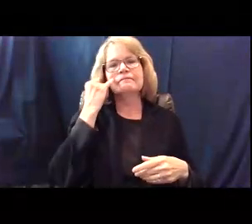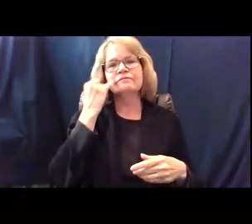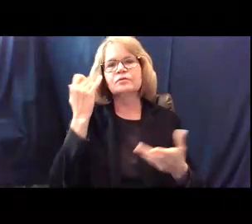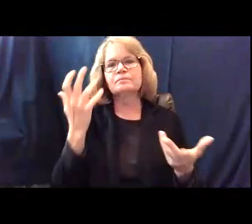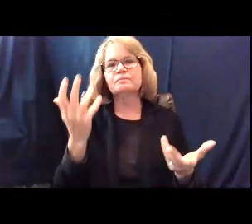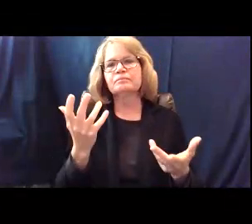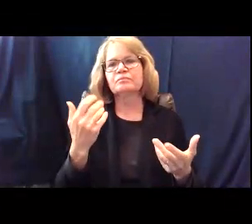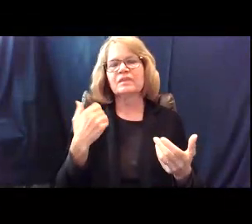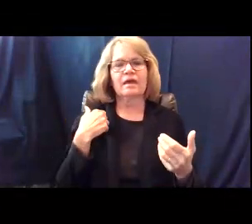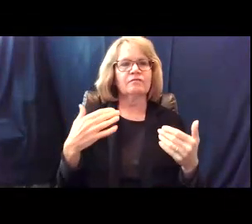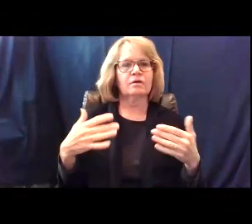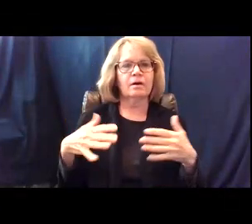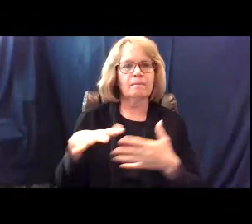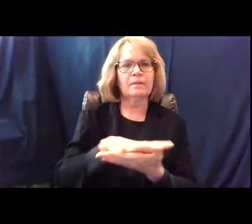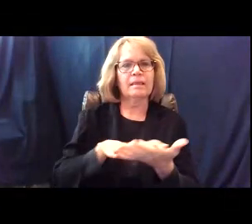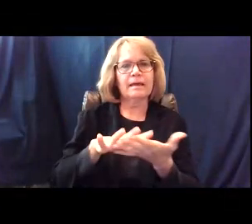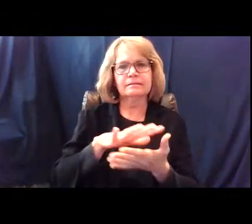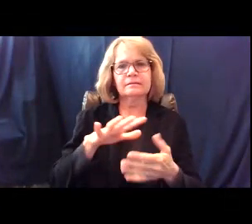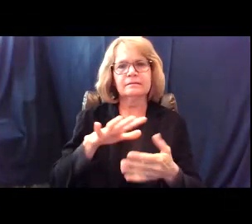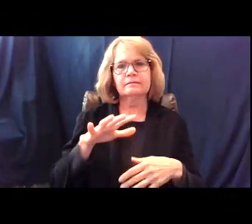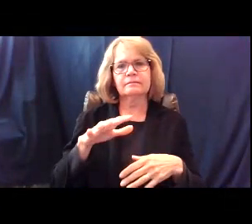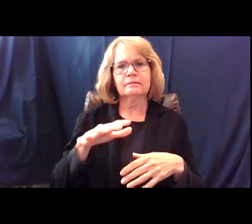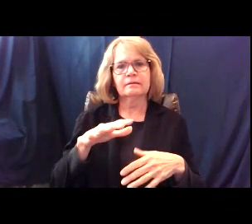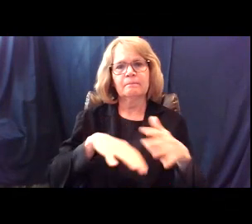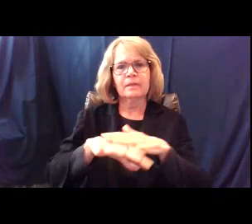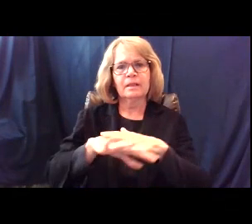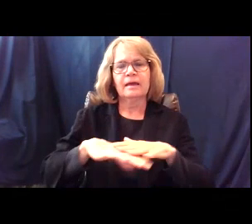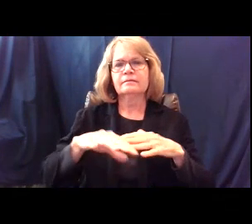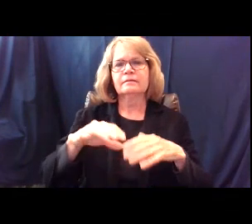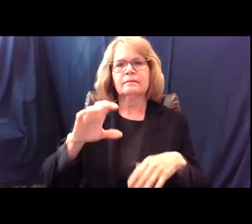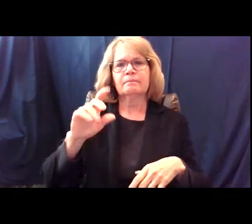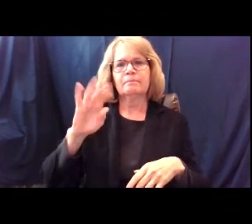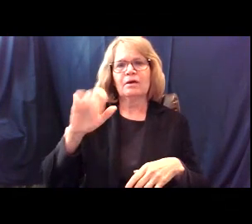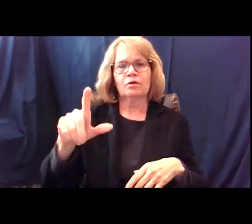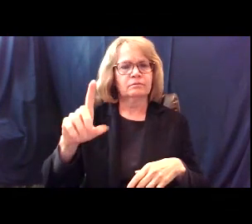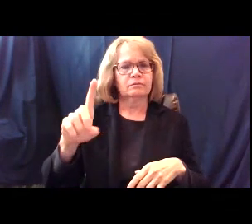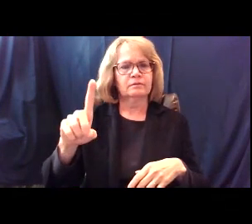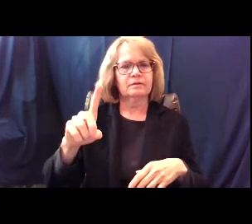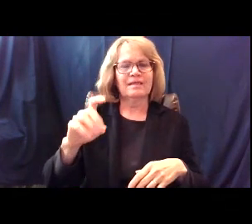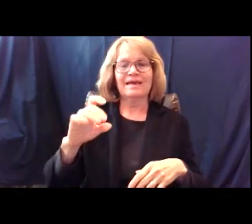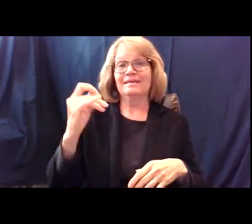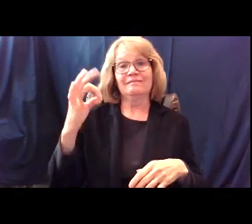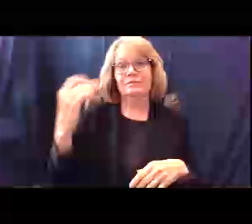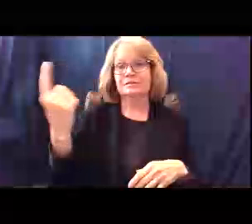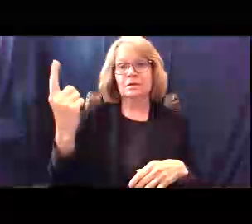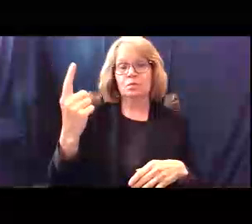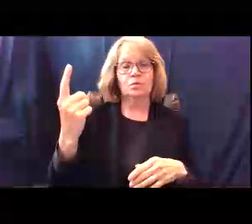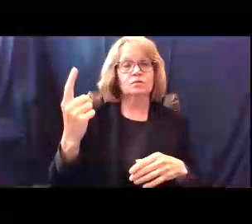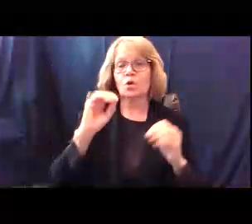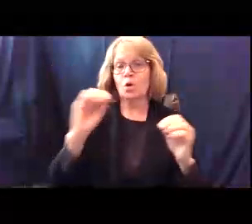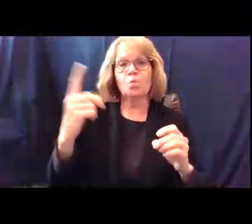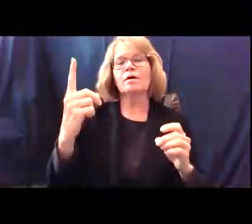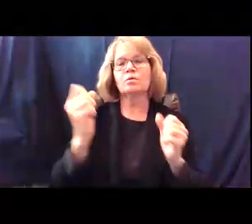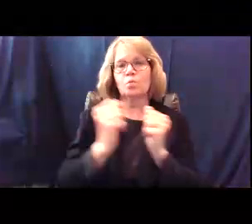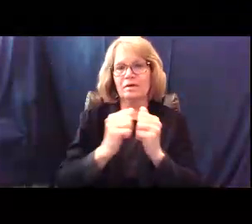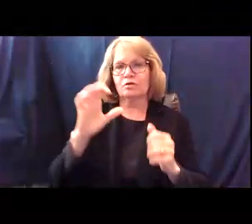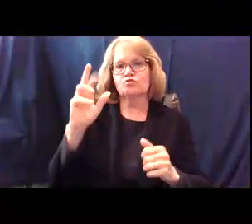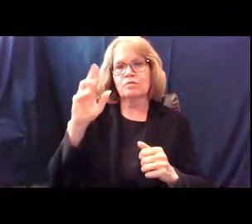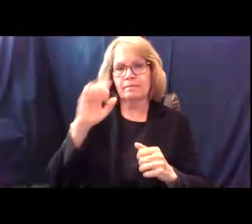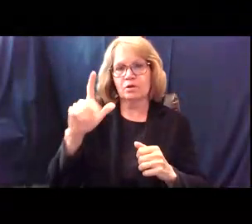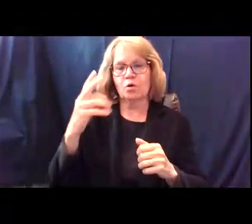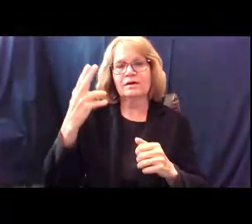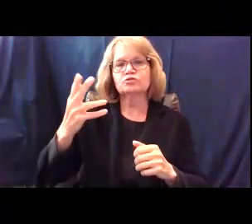which is when there is when no one with a criminal history can be admitted into housing or submit